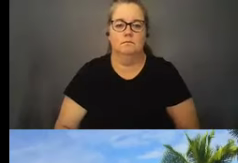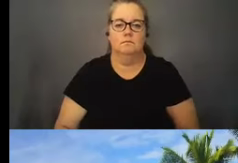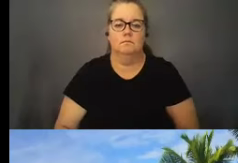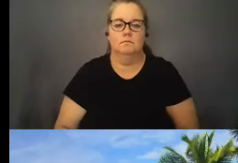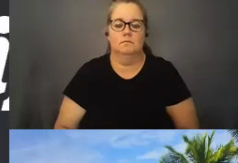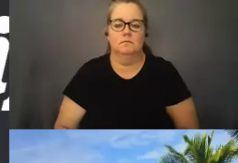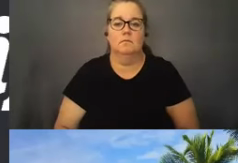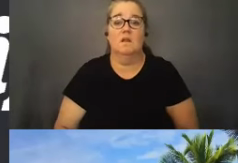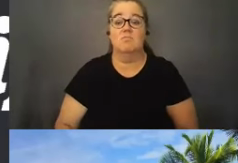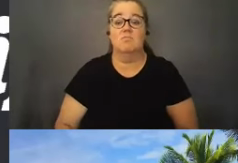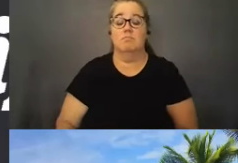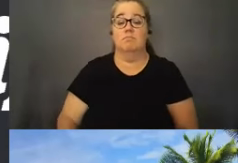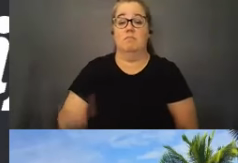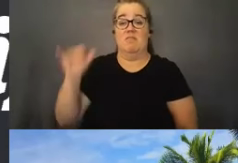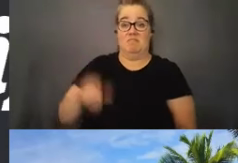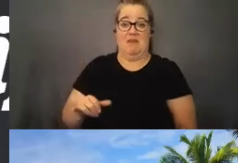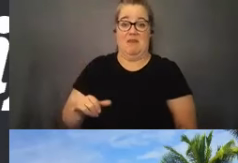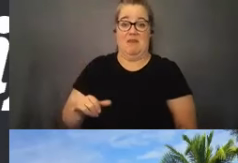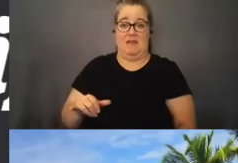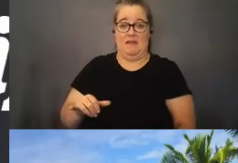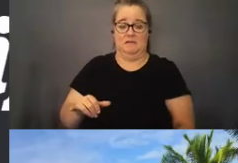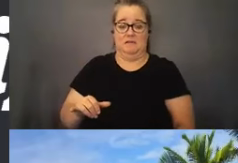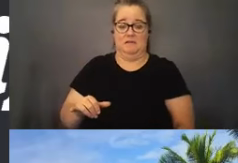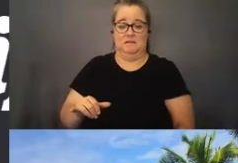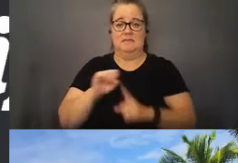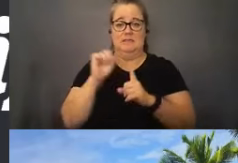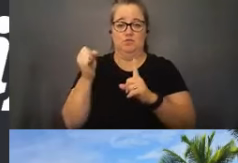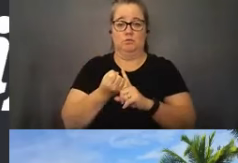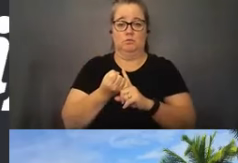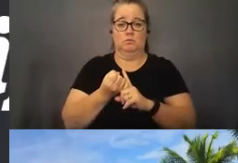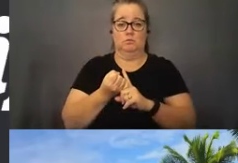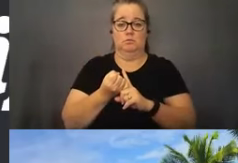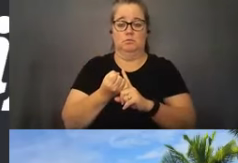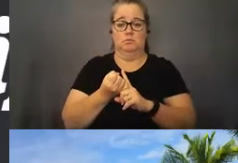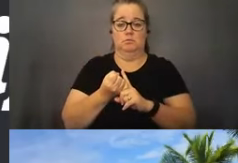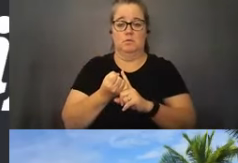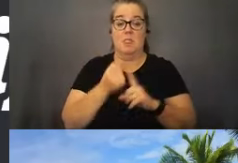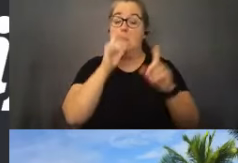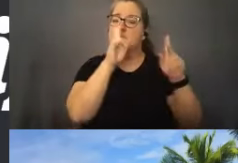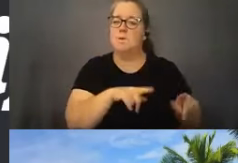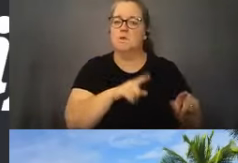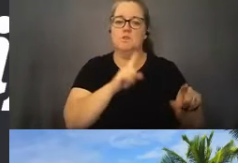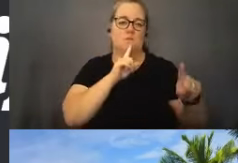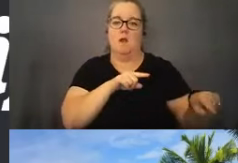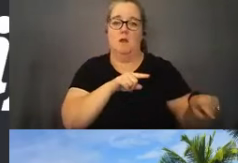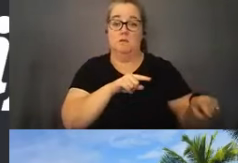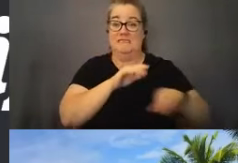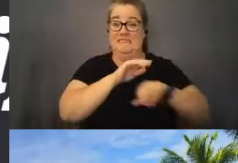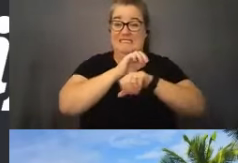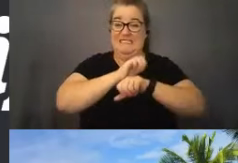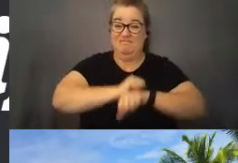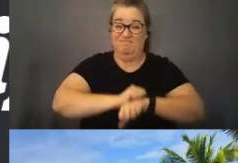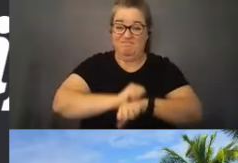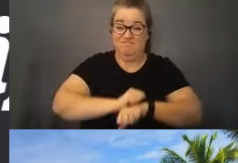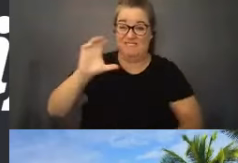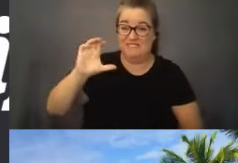So that was a situation if they are responsive and we don't need to do CPR. So now we're going to